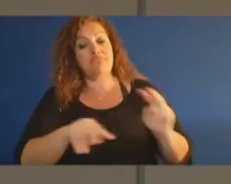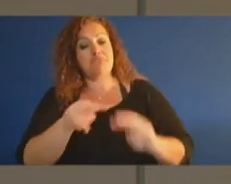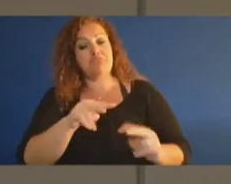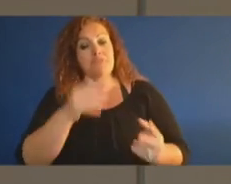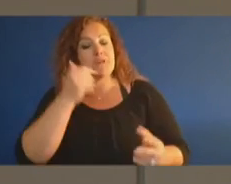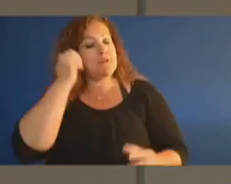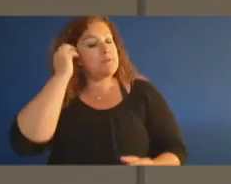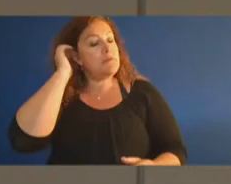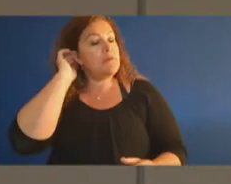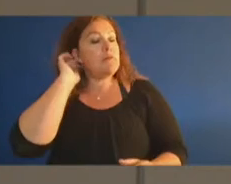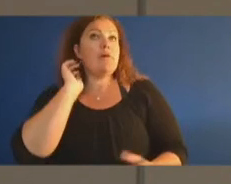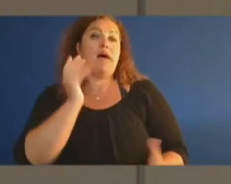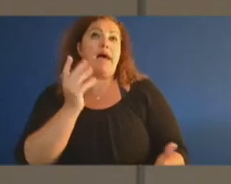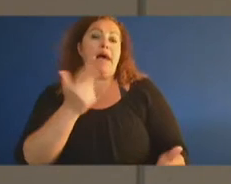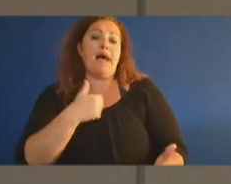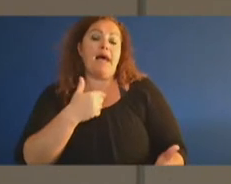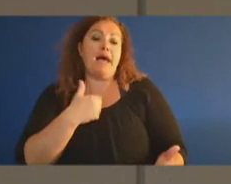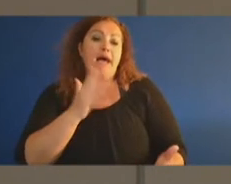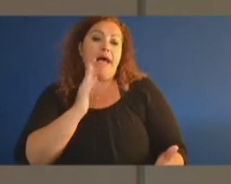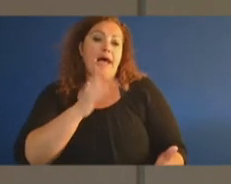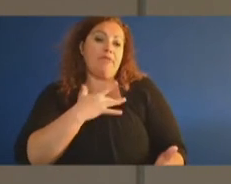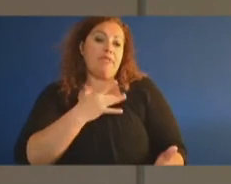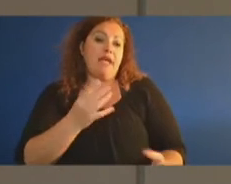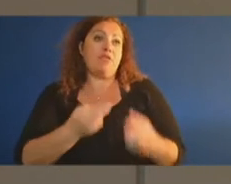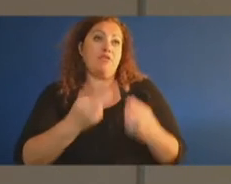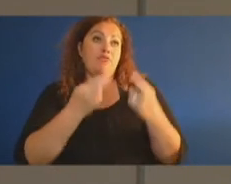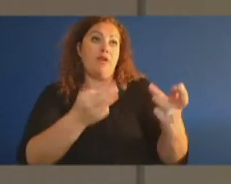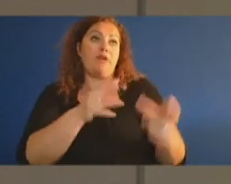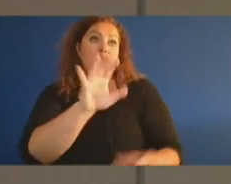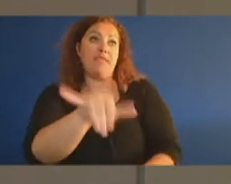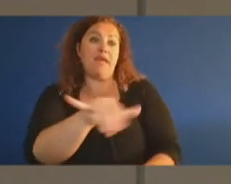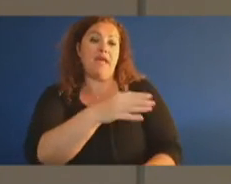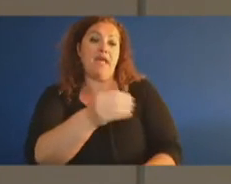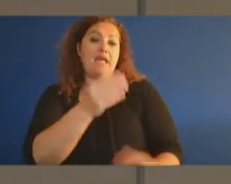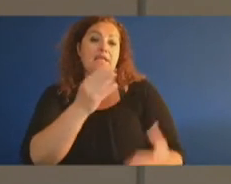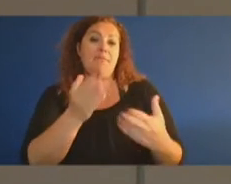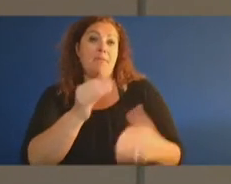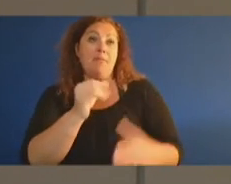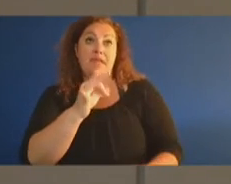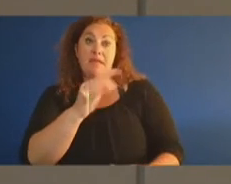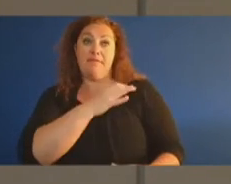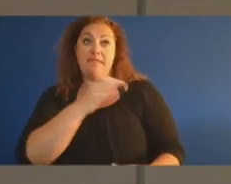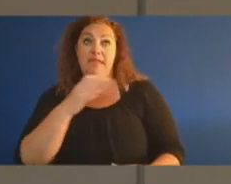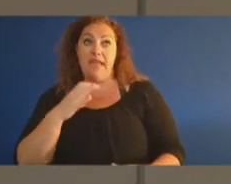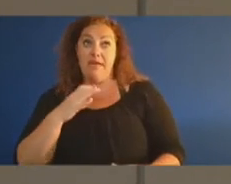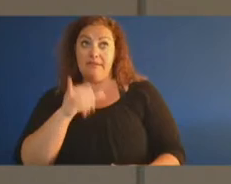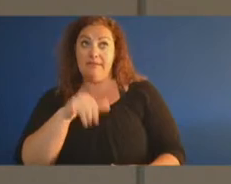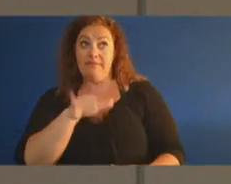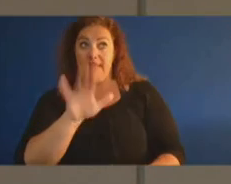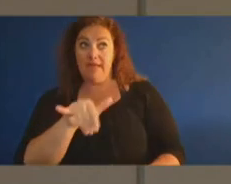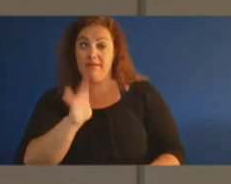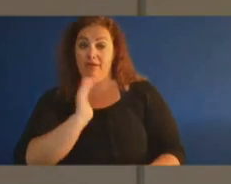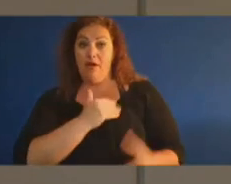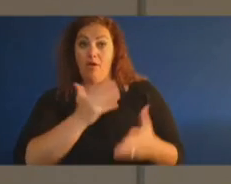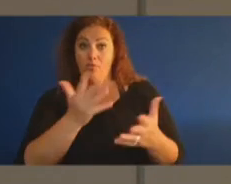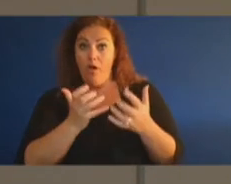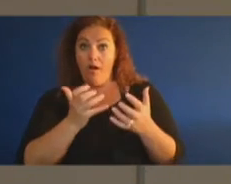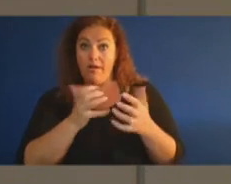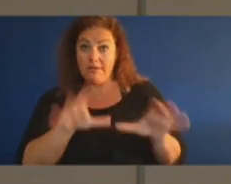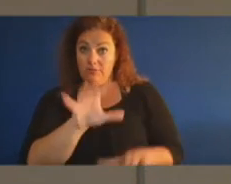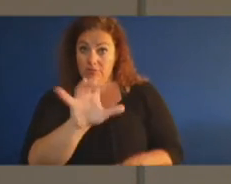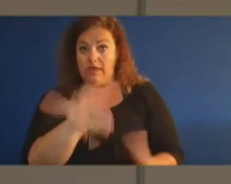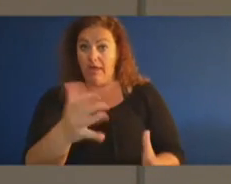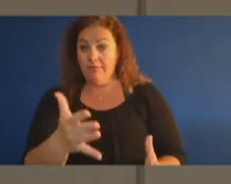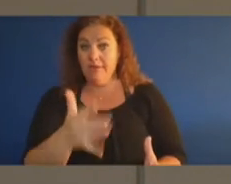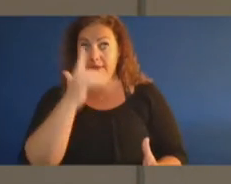um I I I would like to recommend that and and and perhaps if the council if that's our desire to have that done because when these